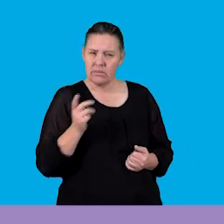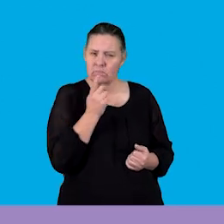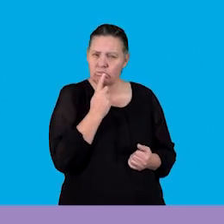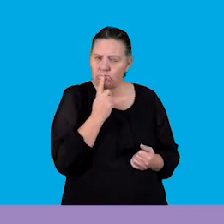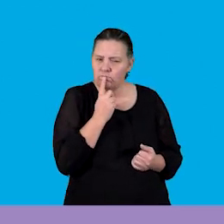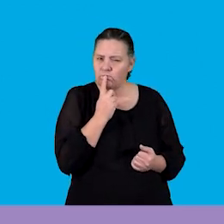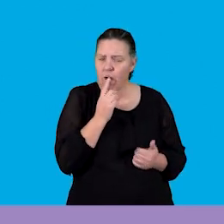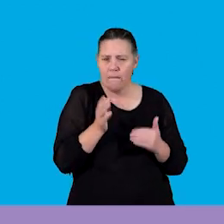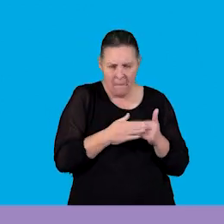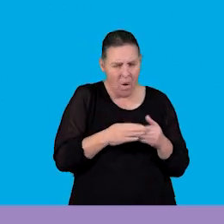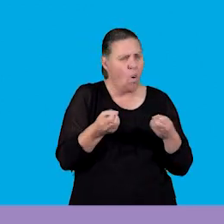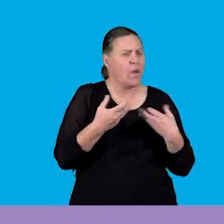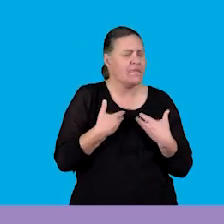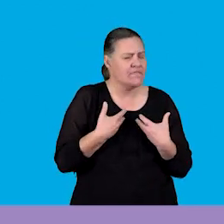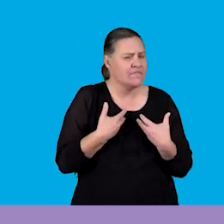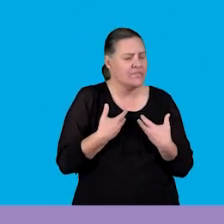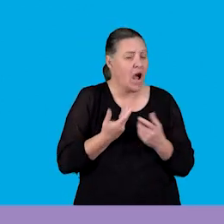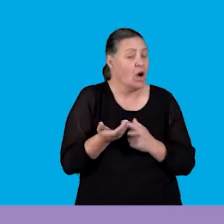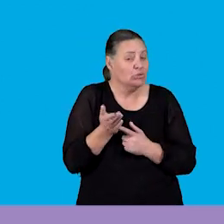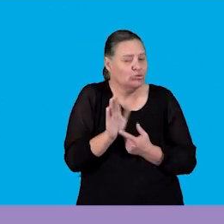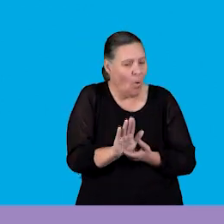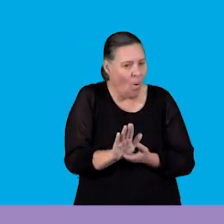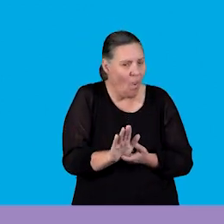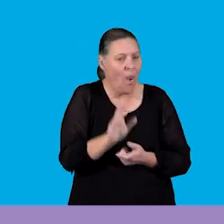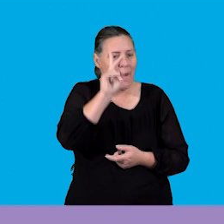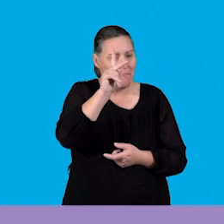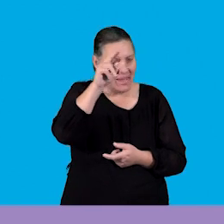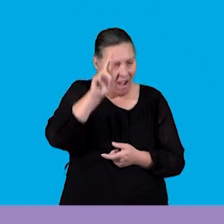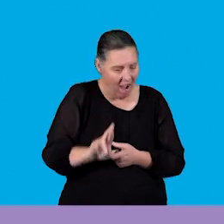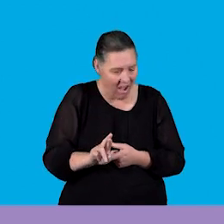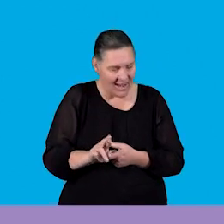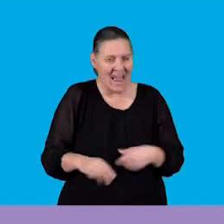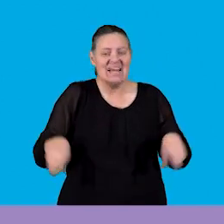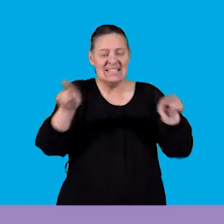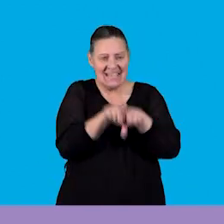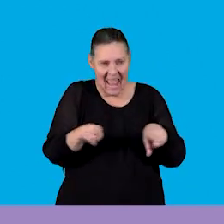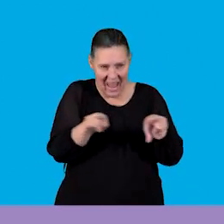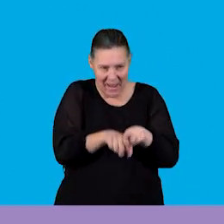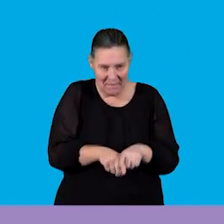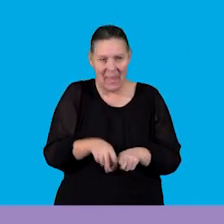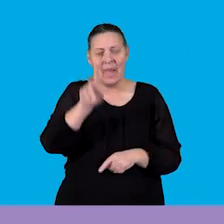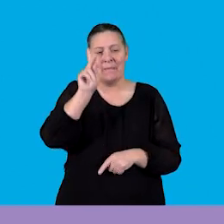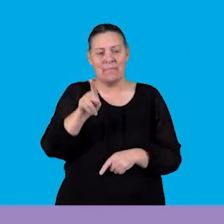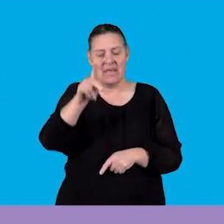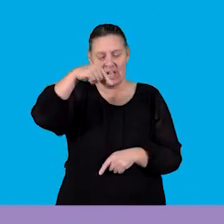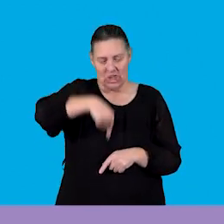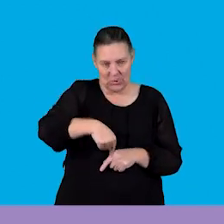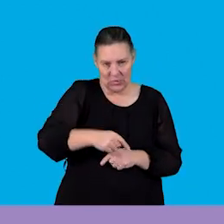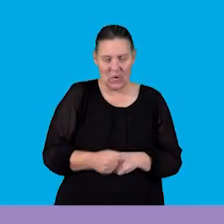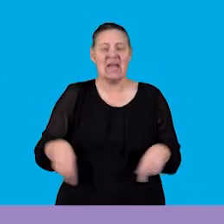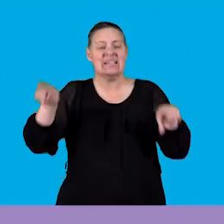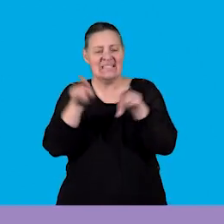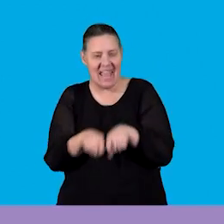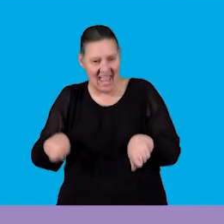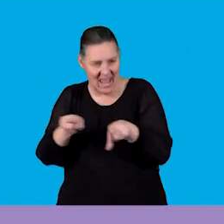centimeters. But something more is given in this diagram. So we are shown that PR is equals